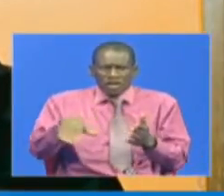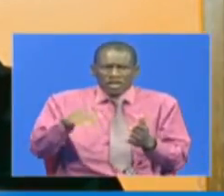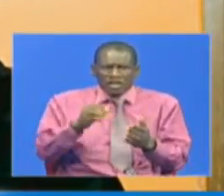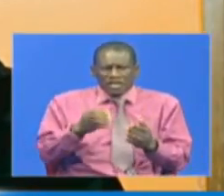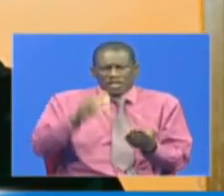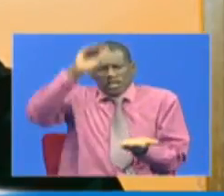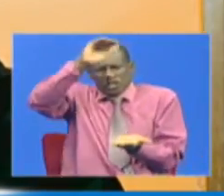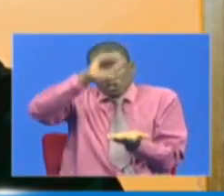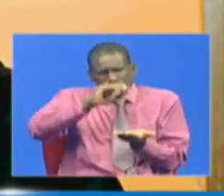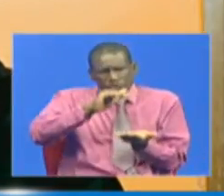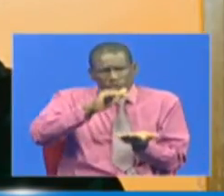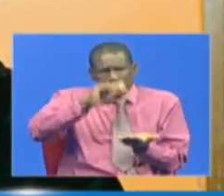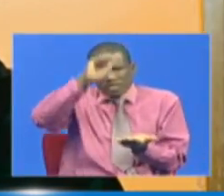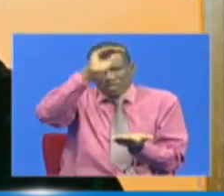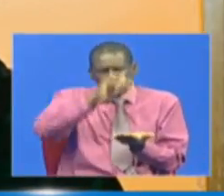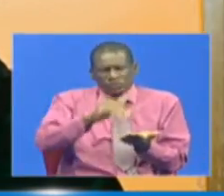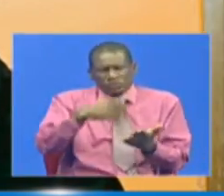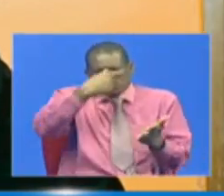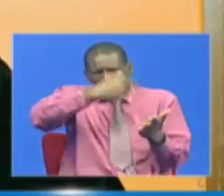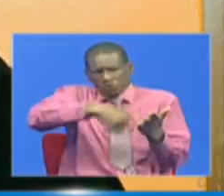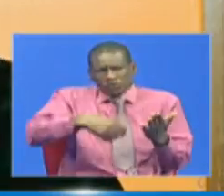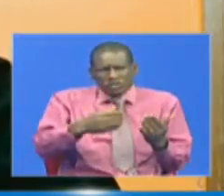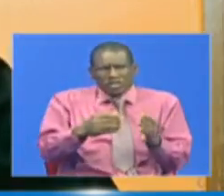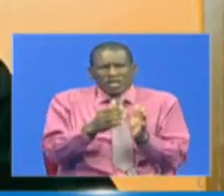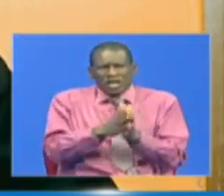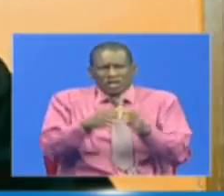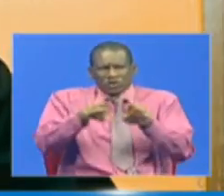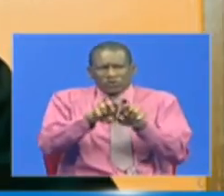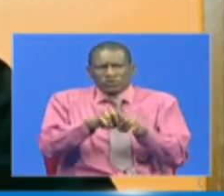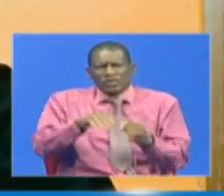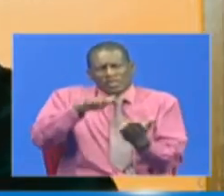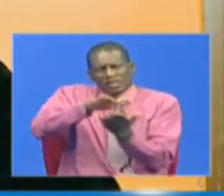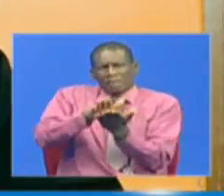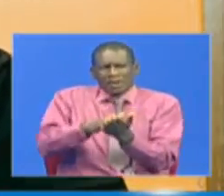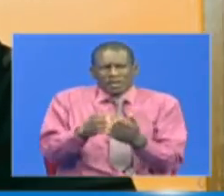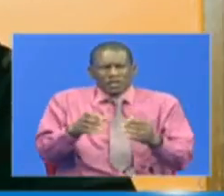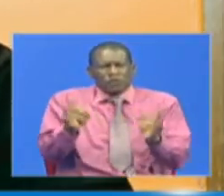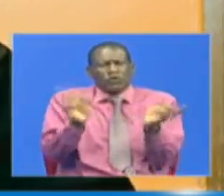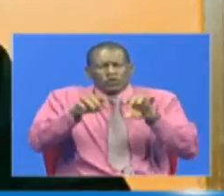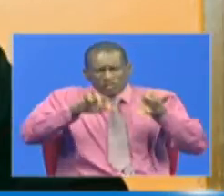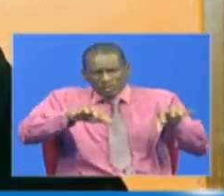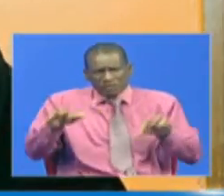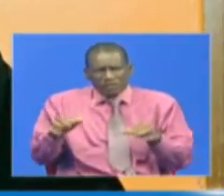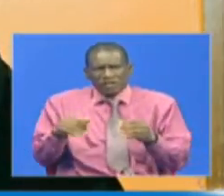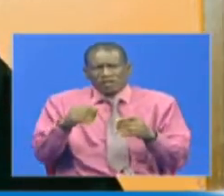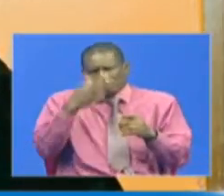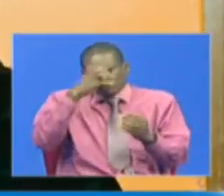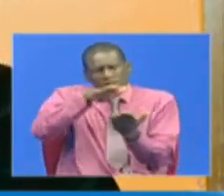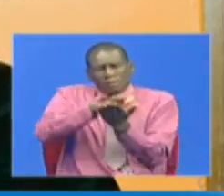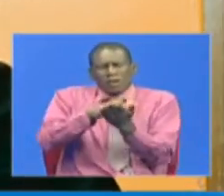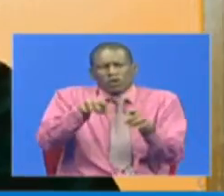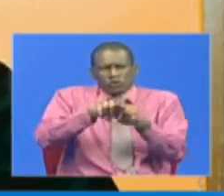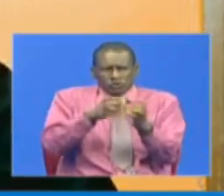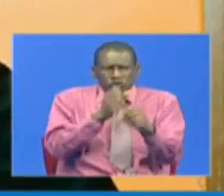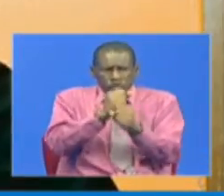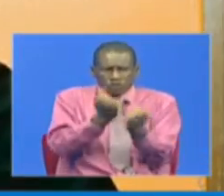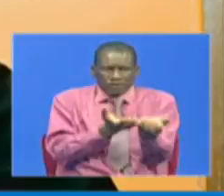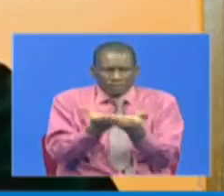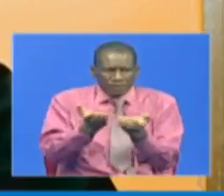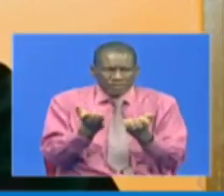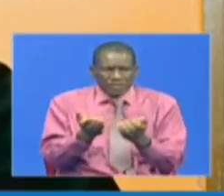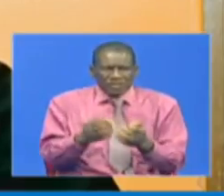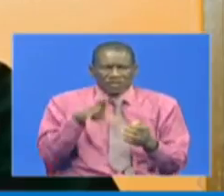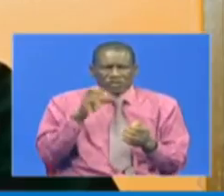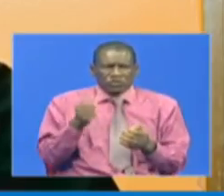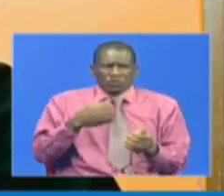reduced number, and then the bank doesn't suffer because the bank is also in business. So there